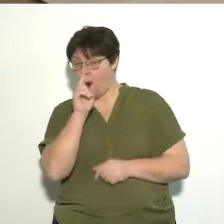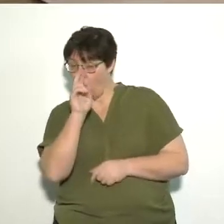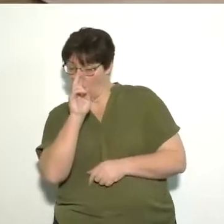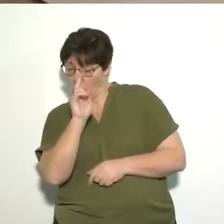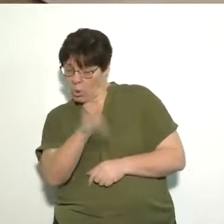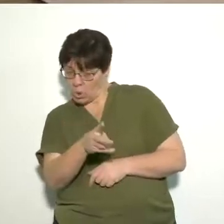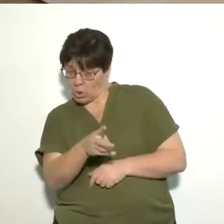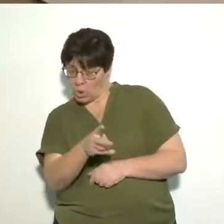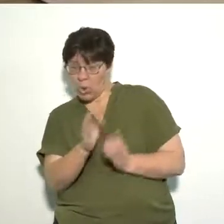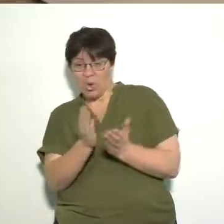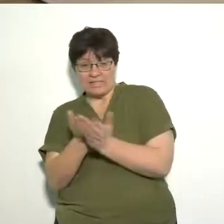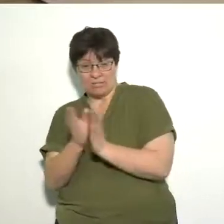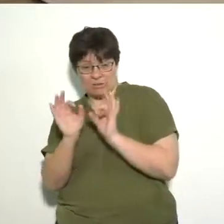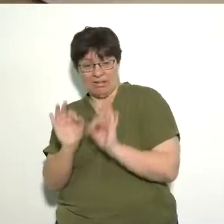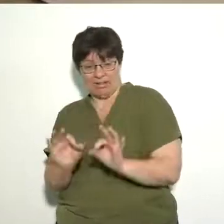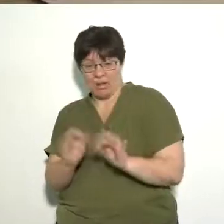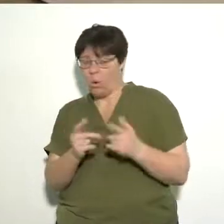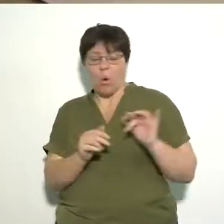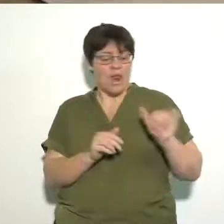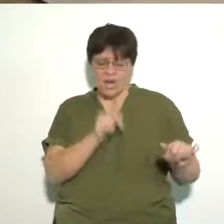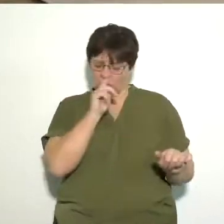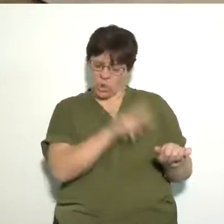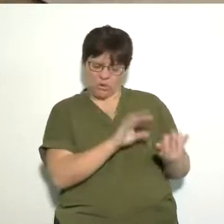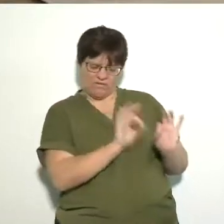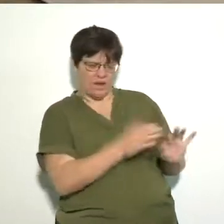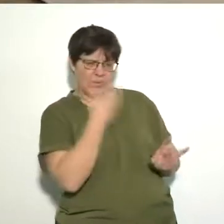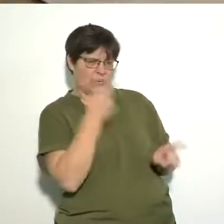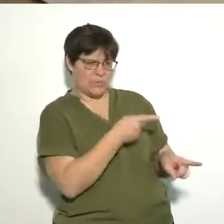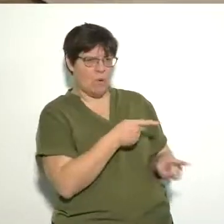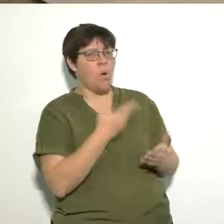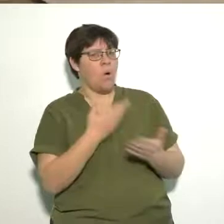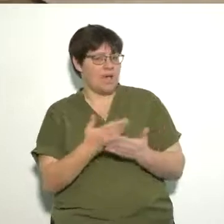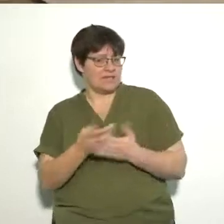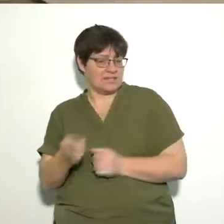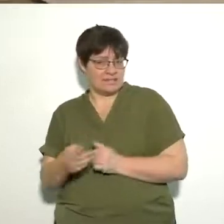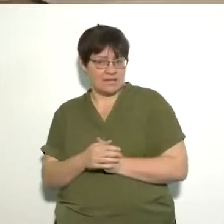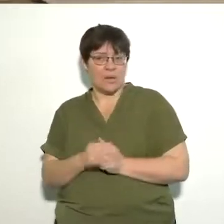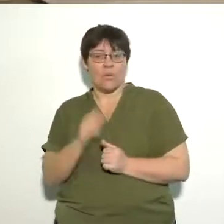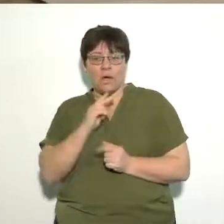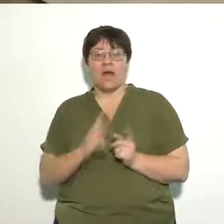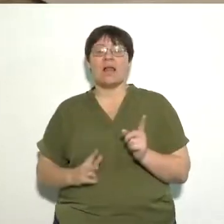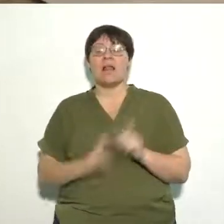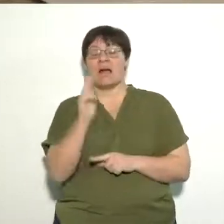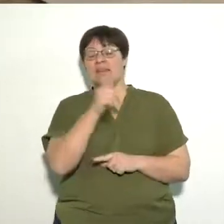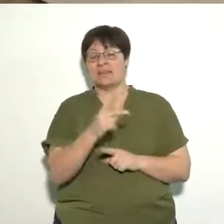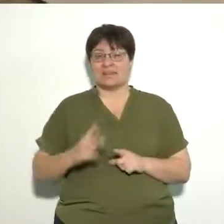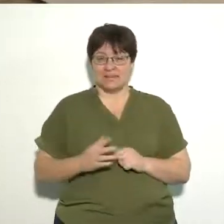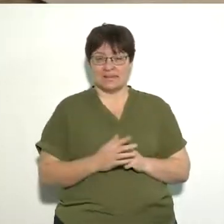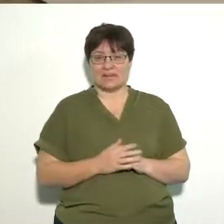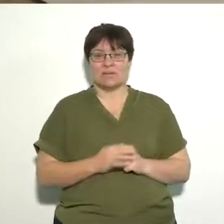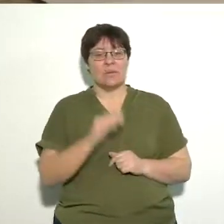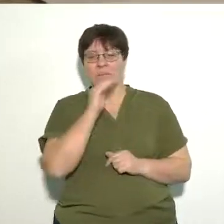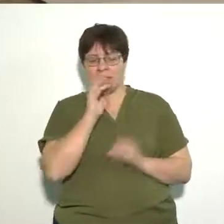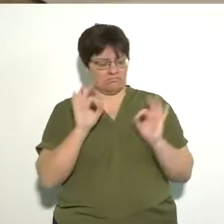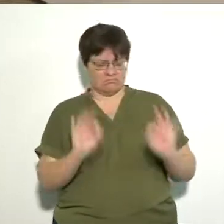looks symmetrical but or asymmetrical in one point of view. So we can discuss that. Because I cut my line of symmetry going this way, it does